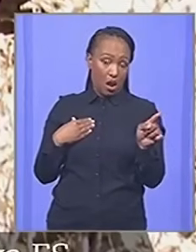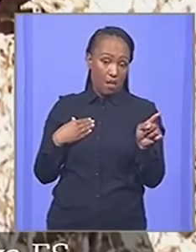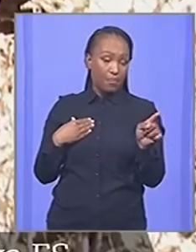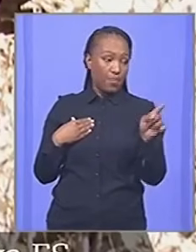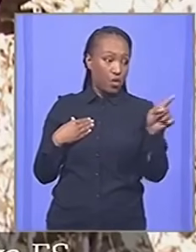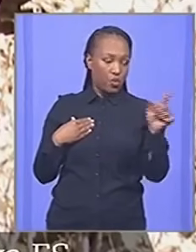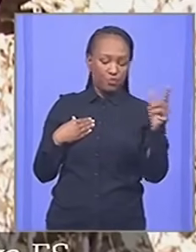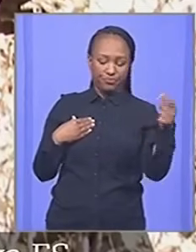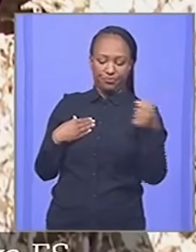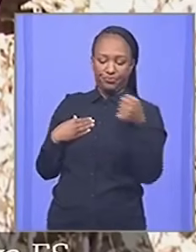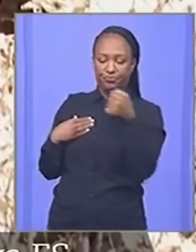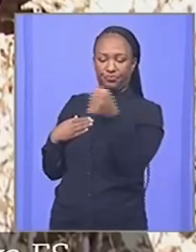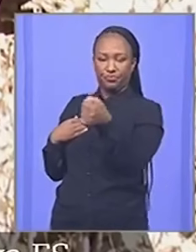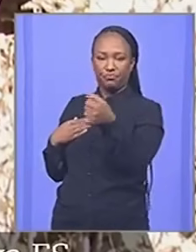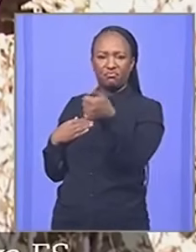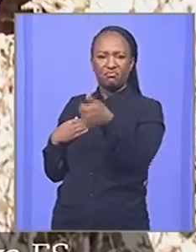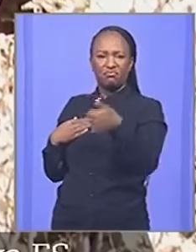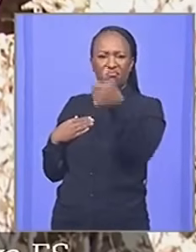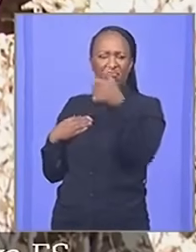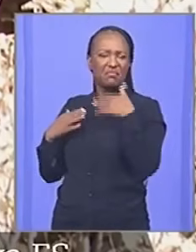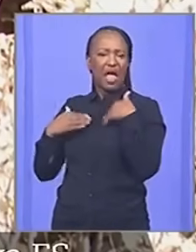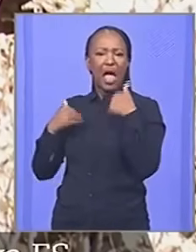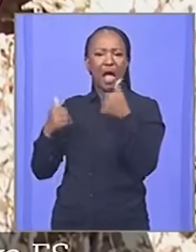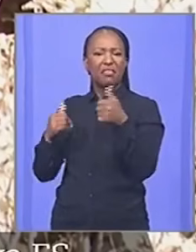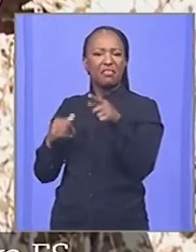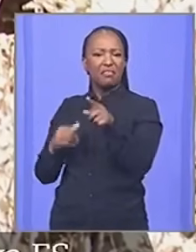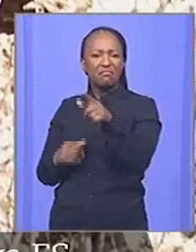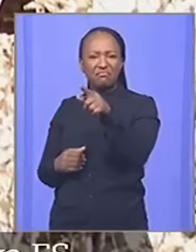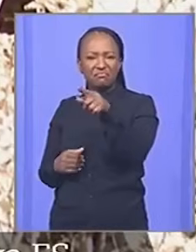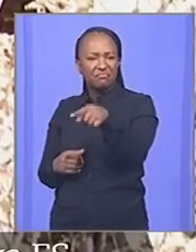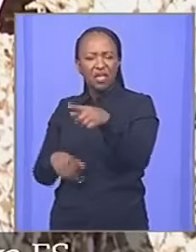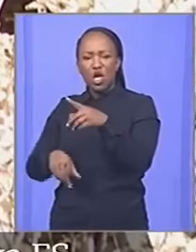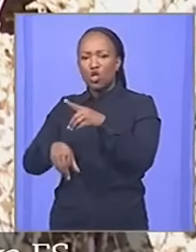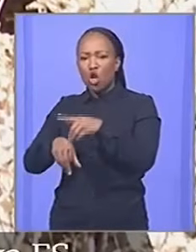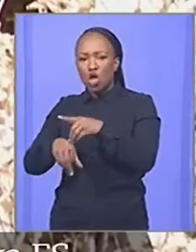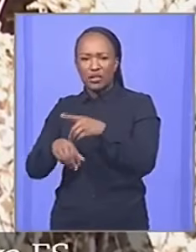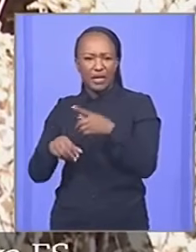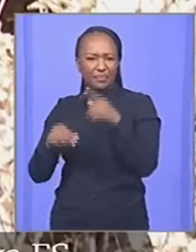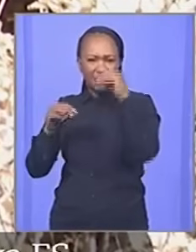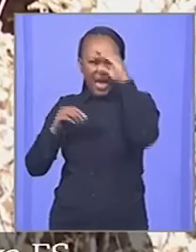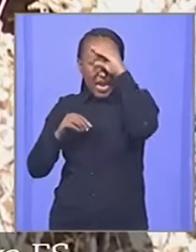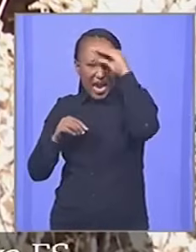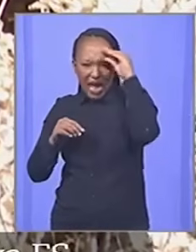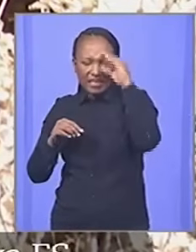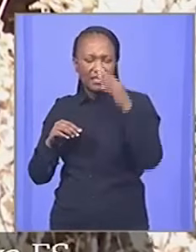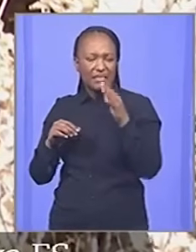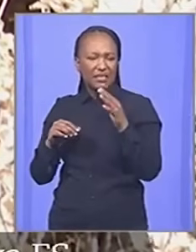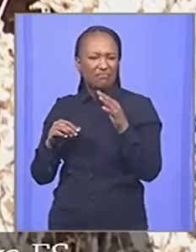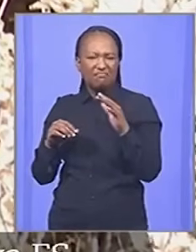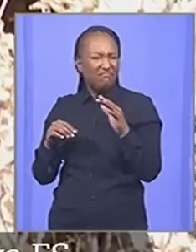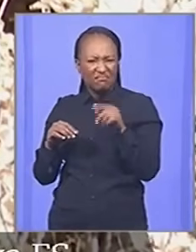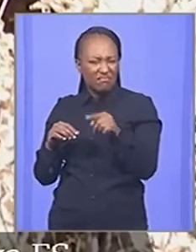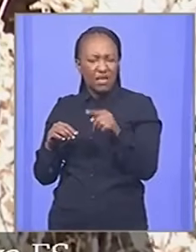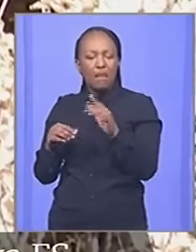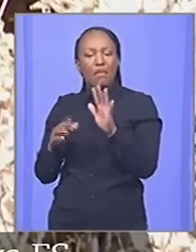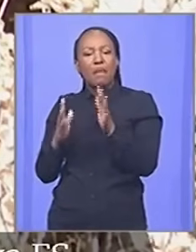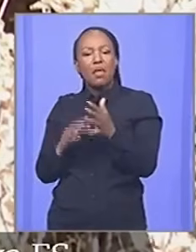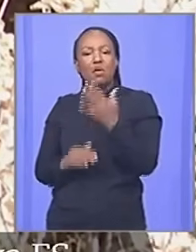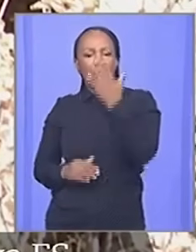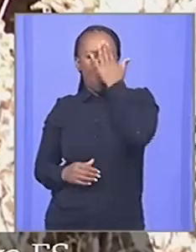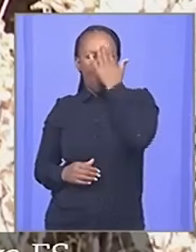la tsa bophelo ha se doctor ha se nurse I'm sure tseba fela go phanado e fodisa hlo mara ko no nko